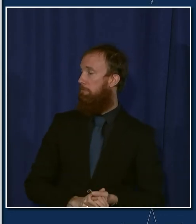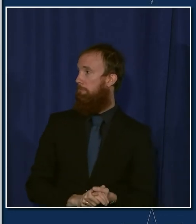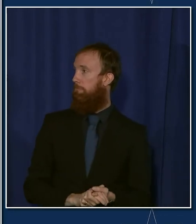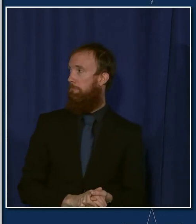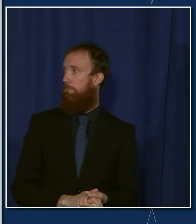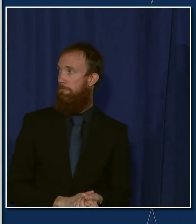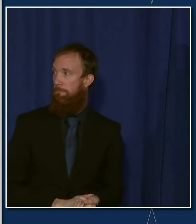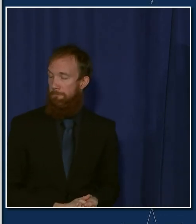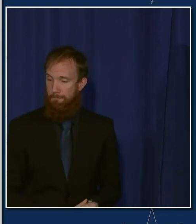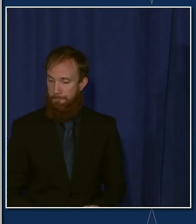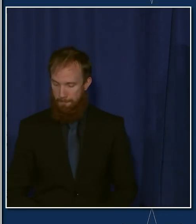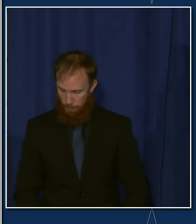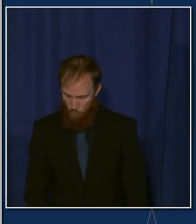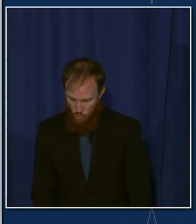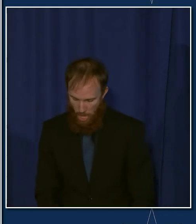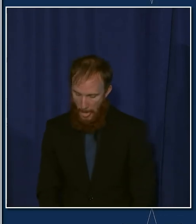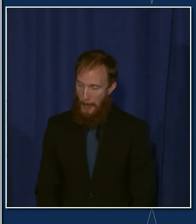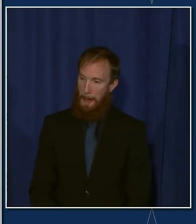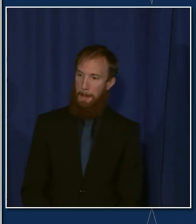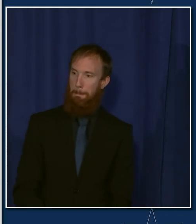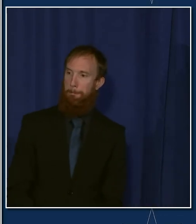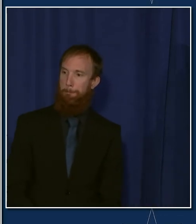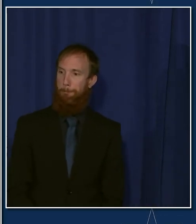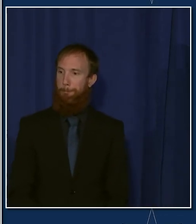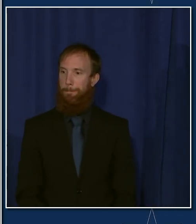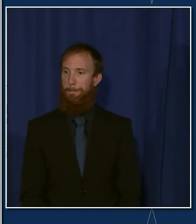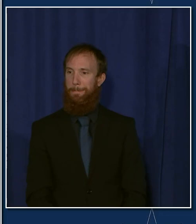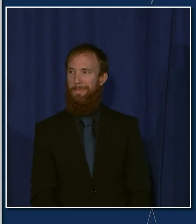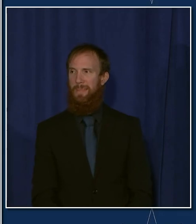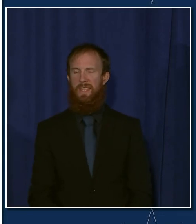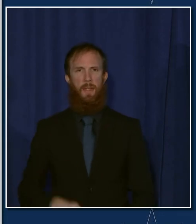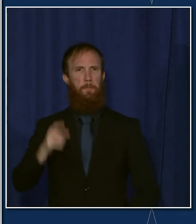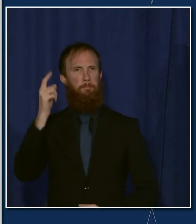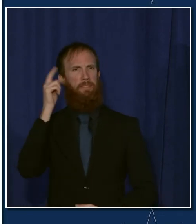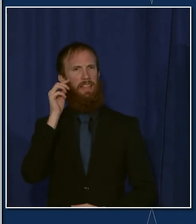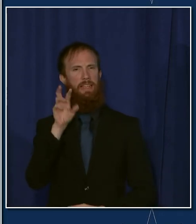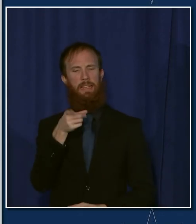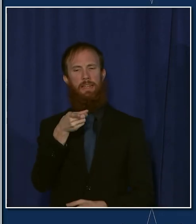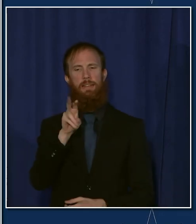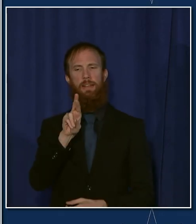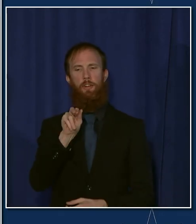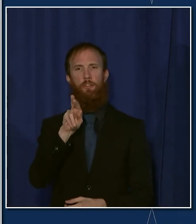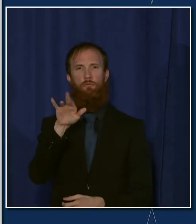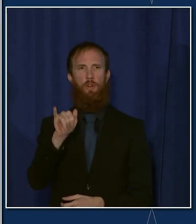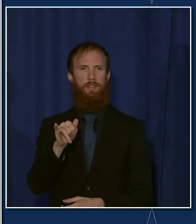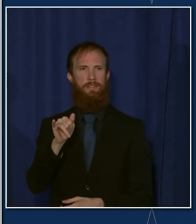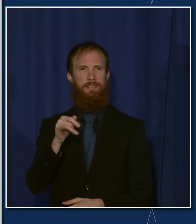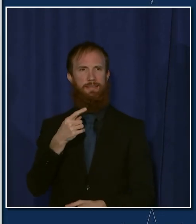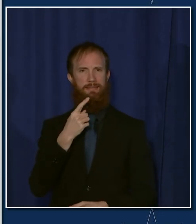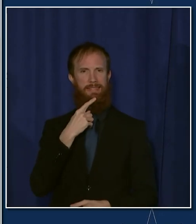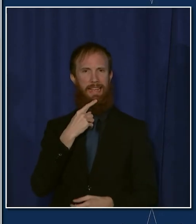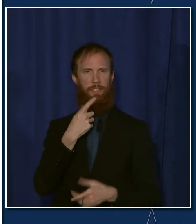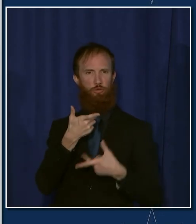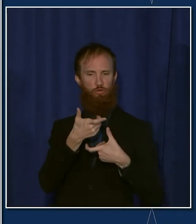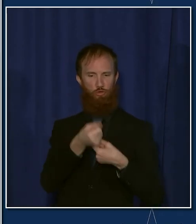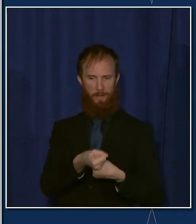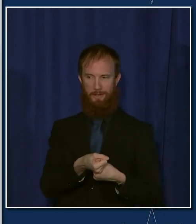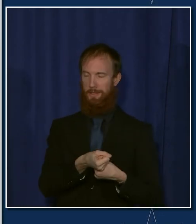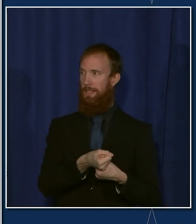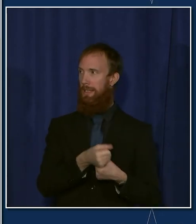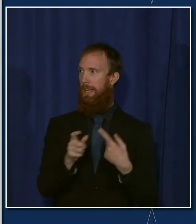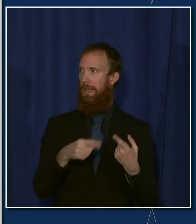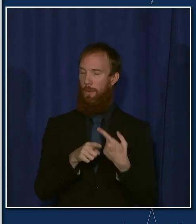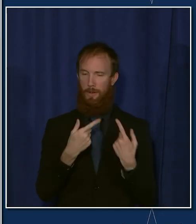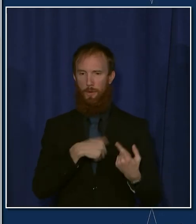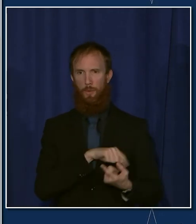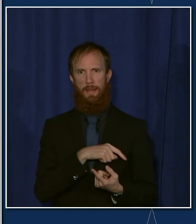to add? Thank you. I think Dr. Arwady mentioned trust, and when we think